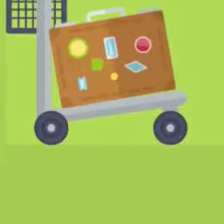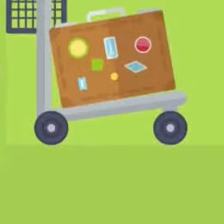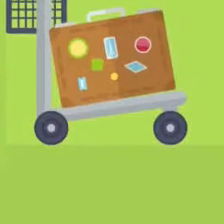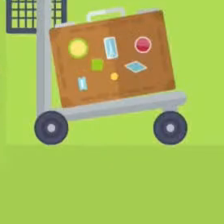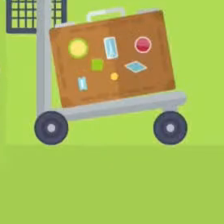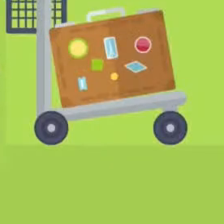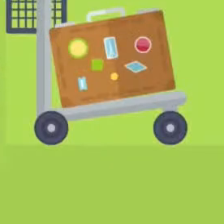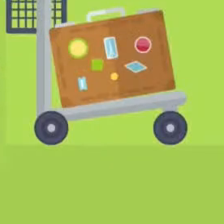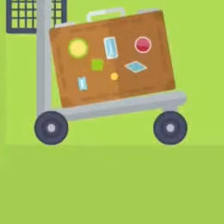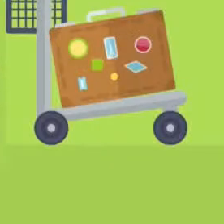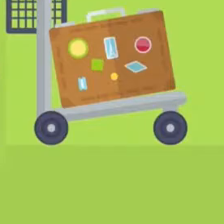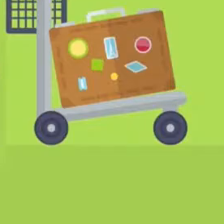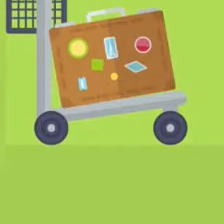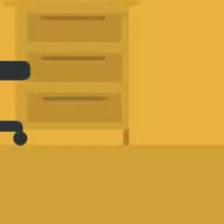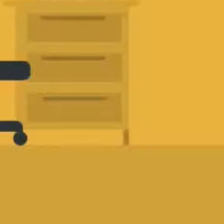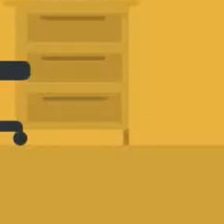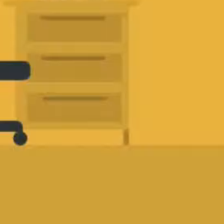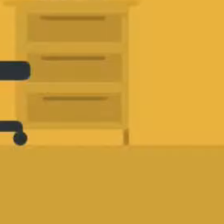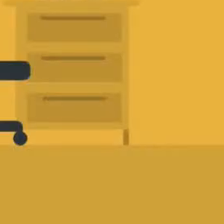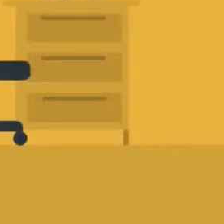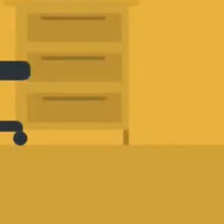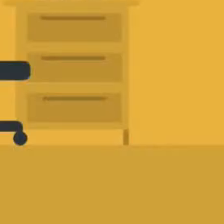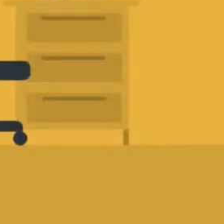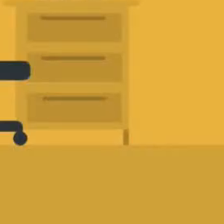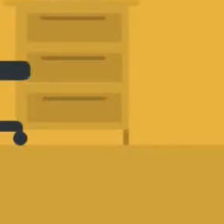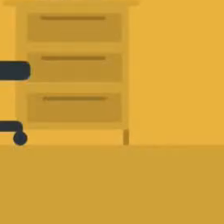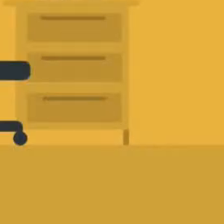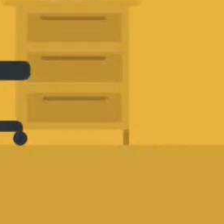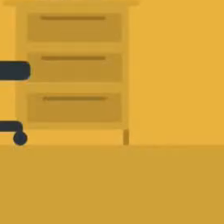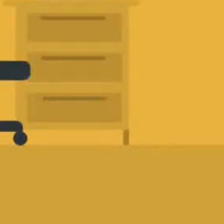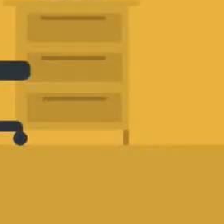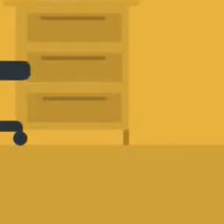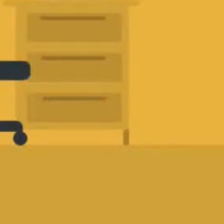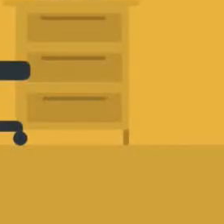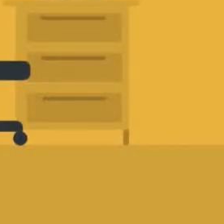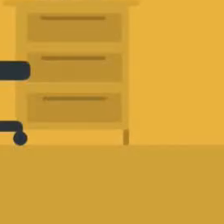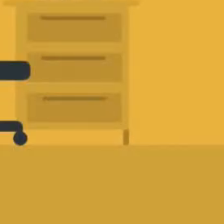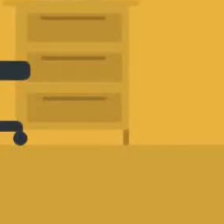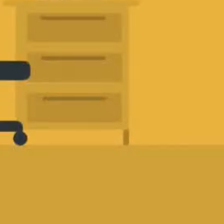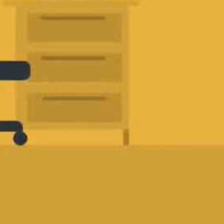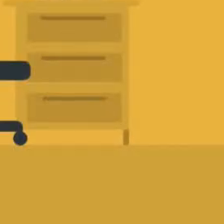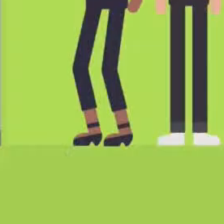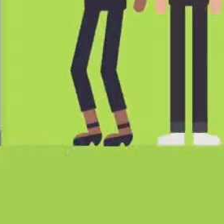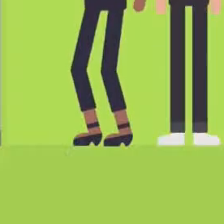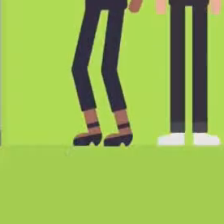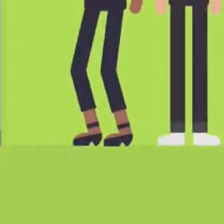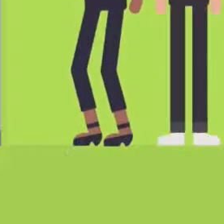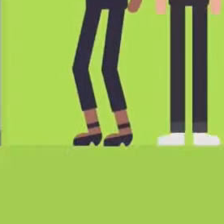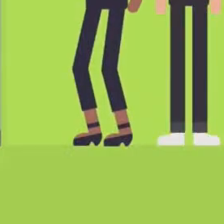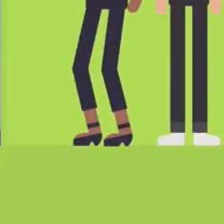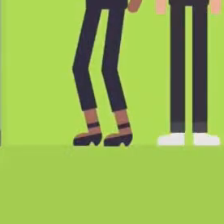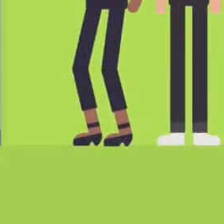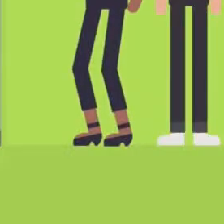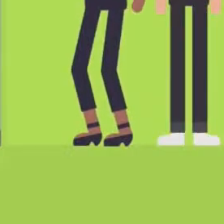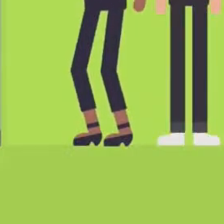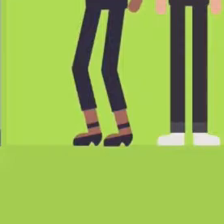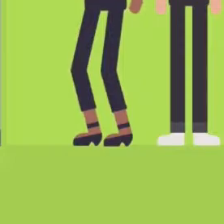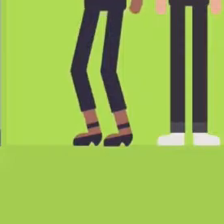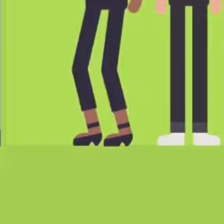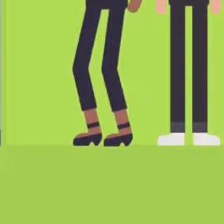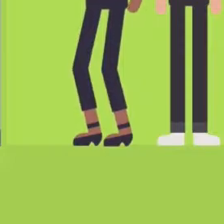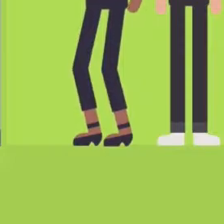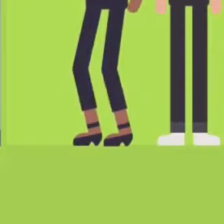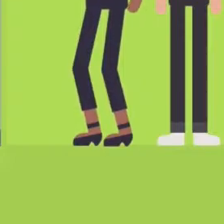someone who is ill and is now under investigation for the virus in the past 2 weeks. Fever or symptoms of lower